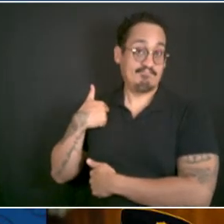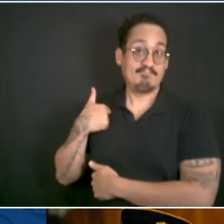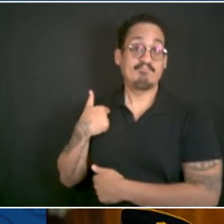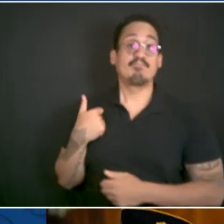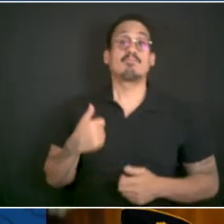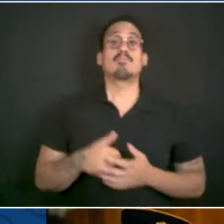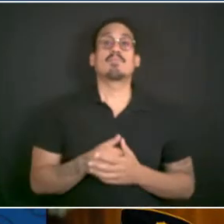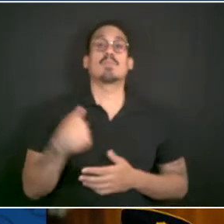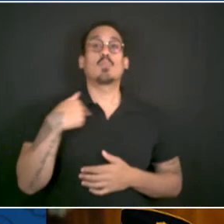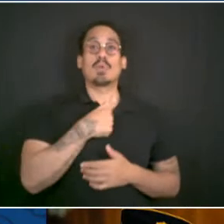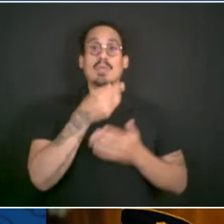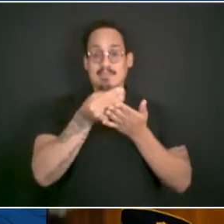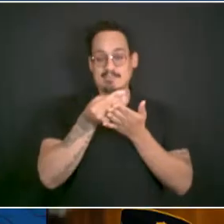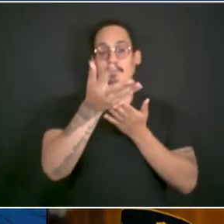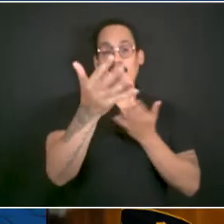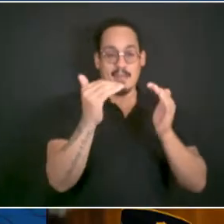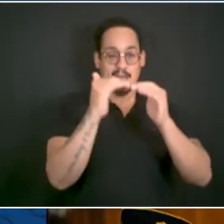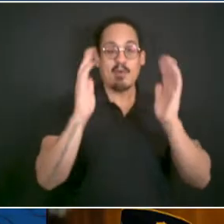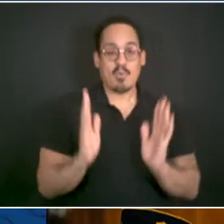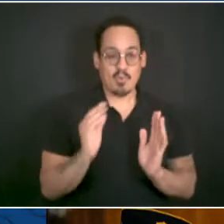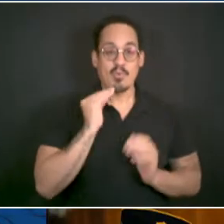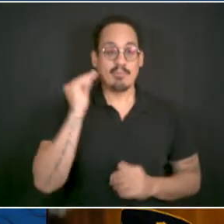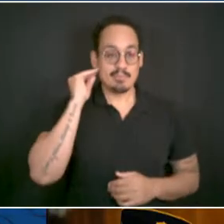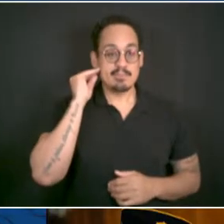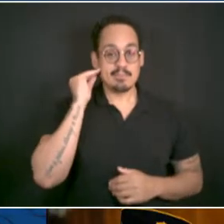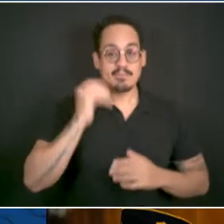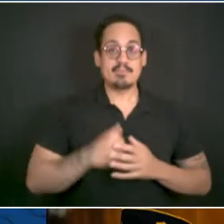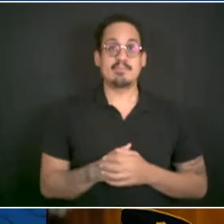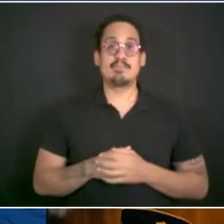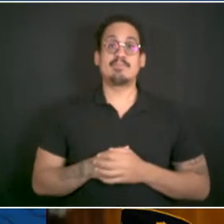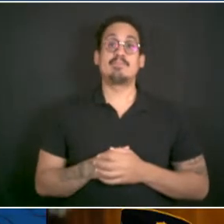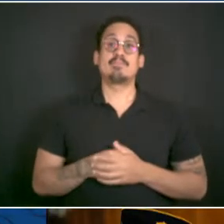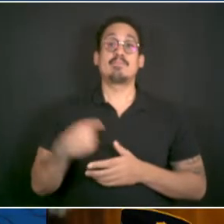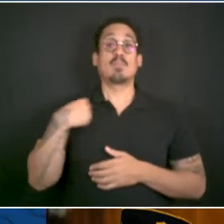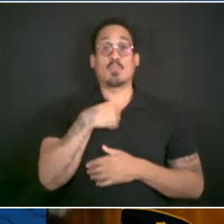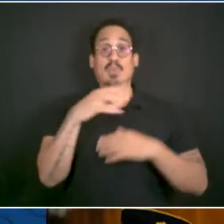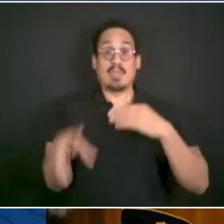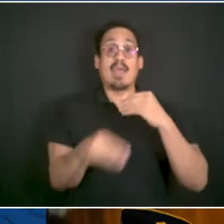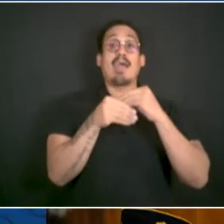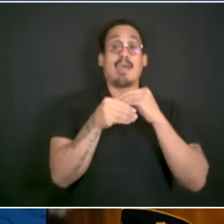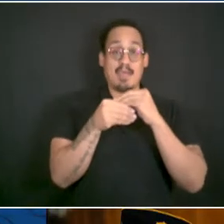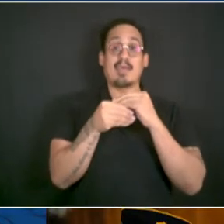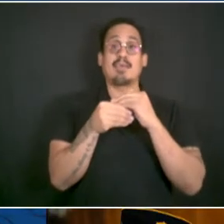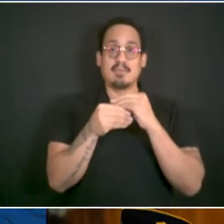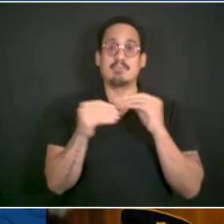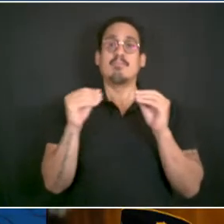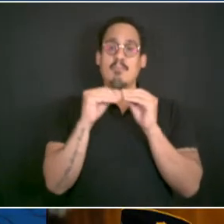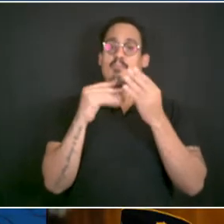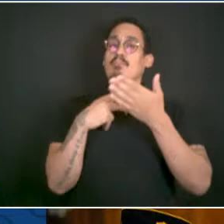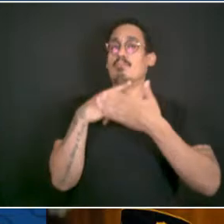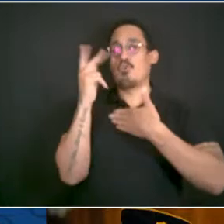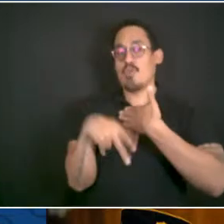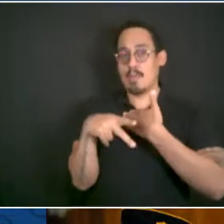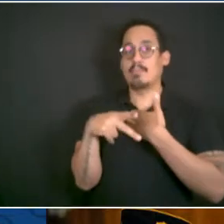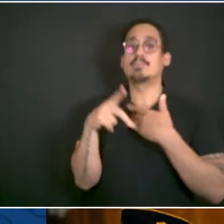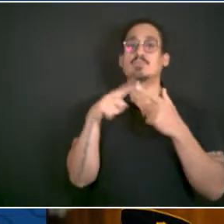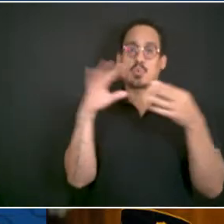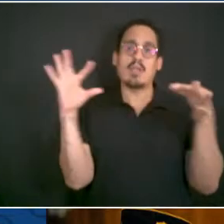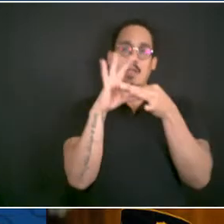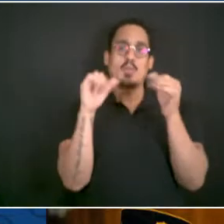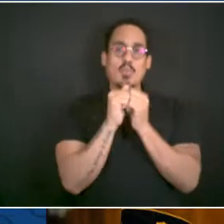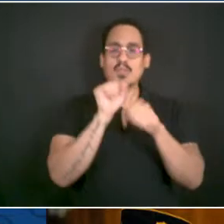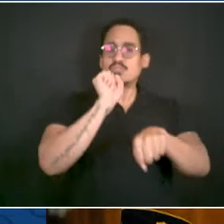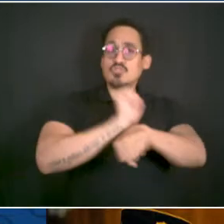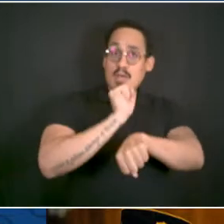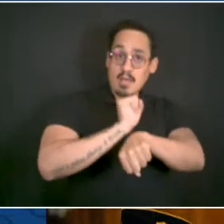uplifted our efforts to help nearly 100 veterans connect to job support this year